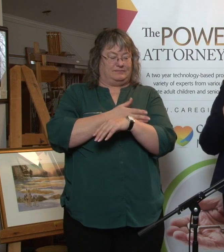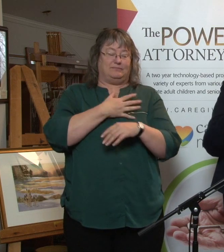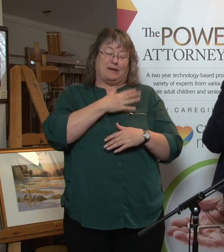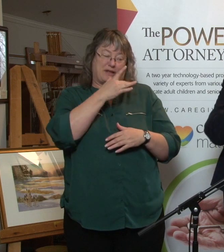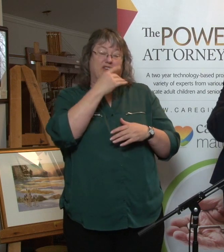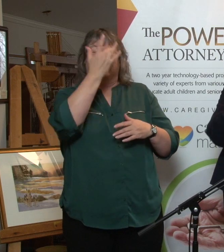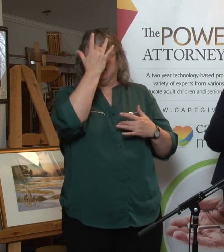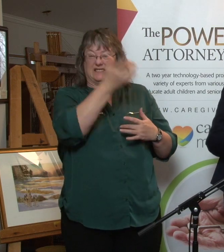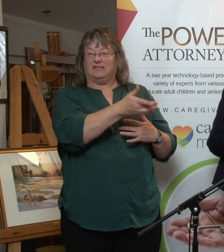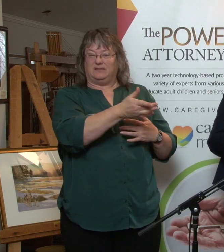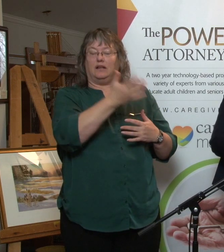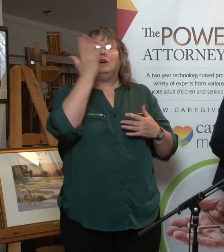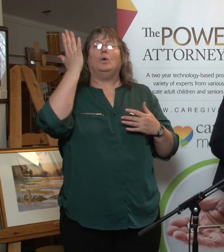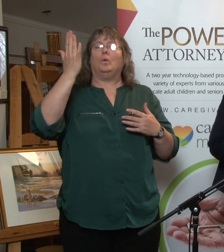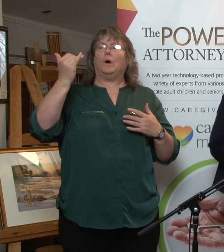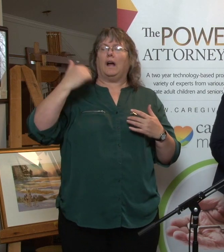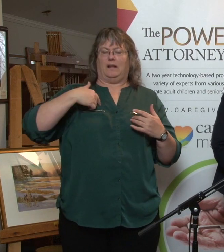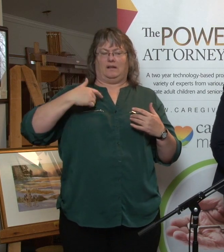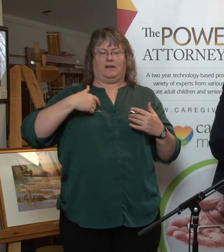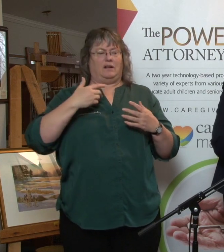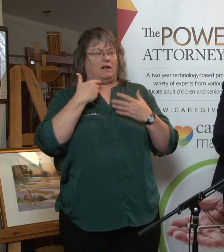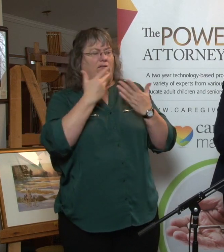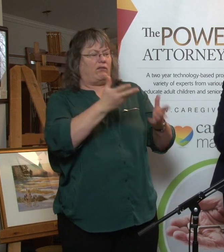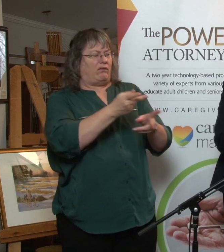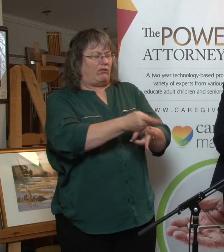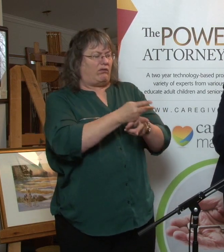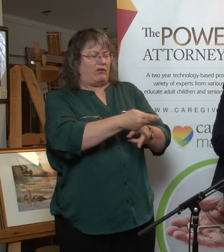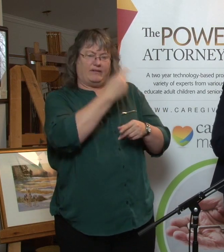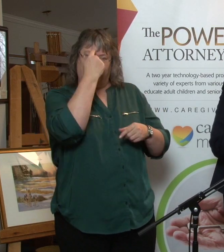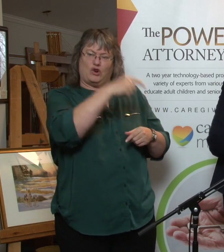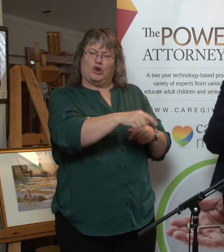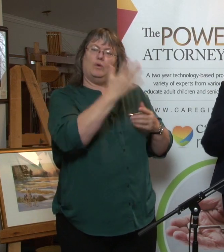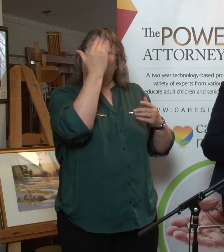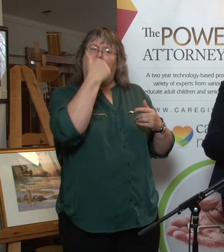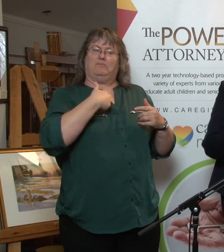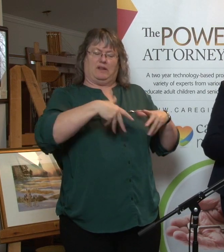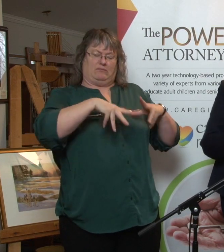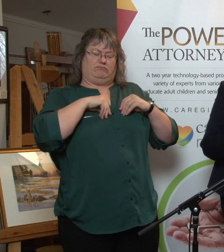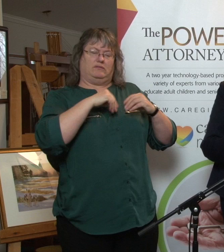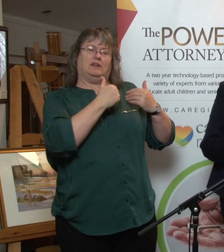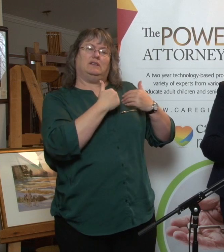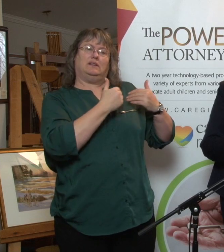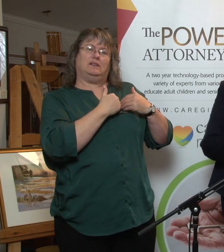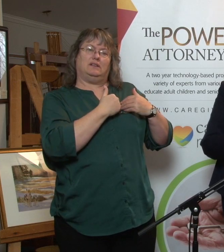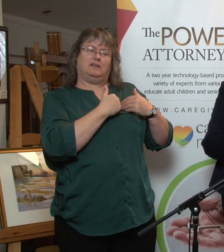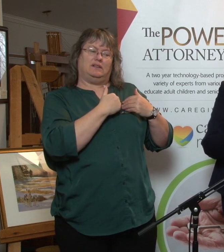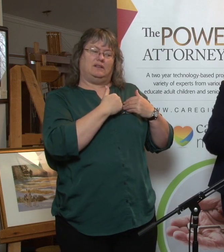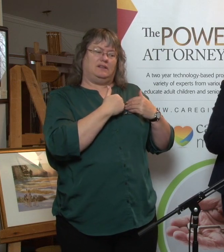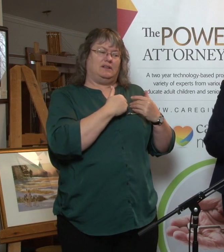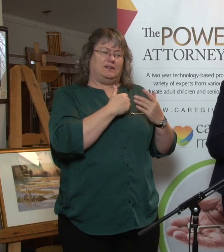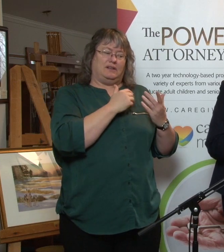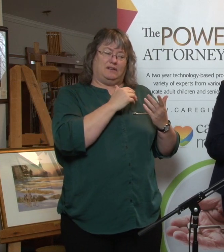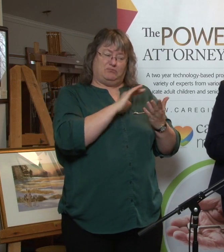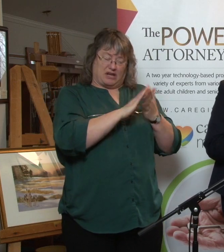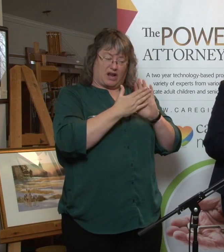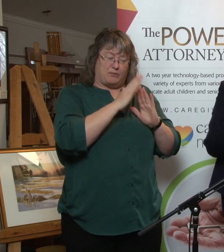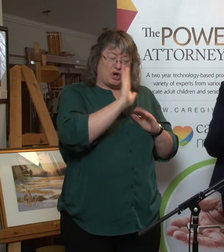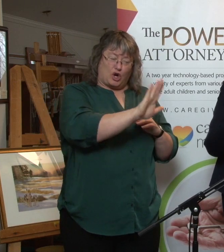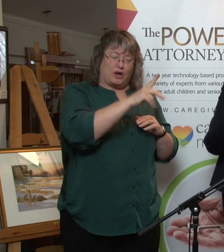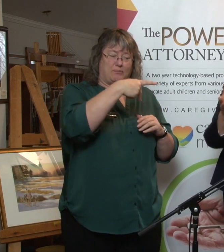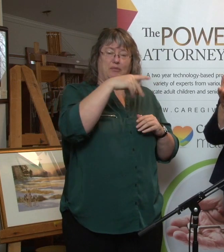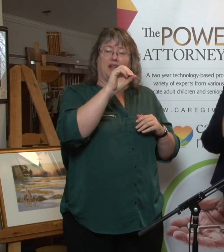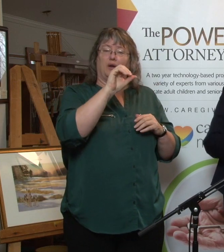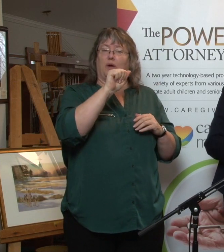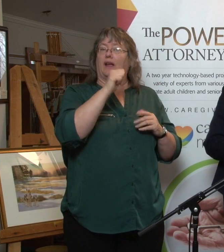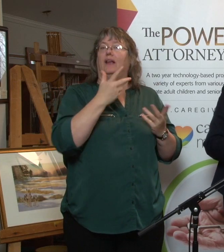ill, why should I become her and take on the responsibility as being her power of attorney?